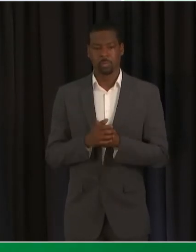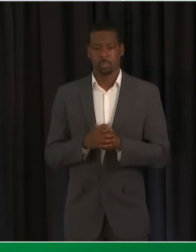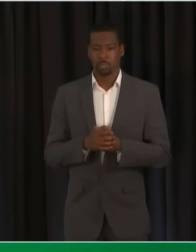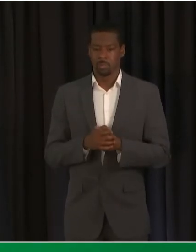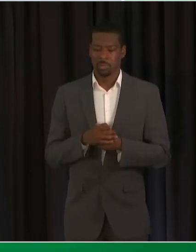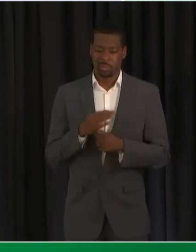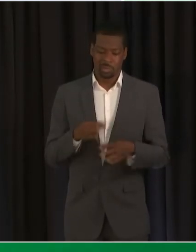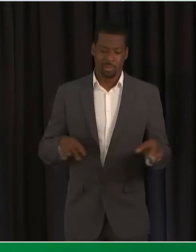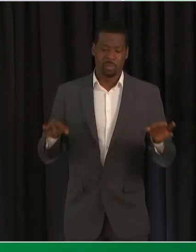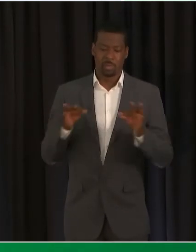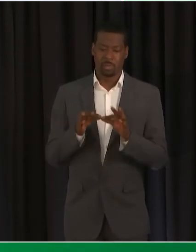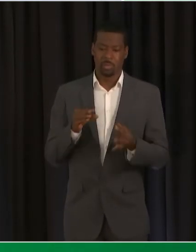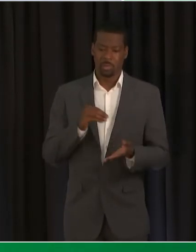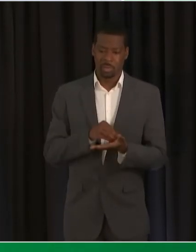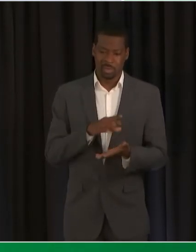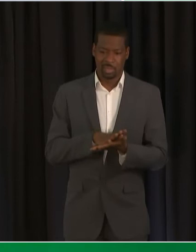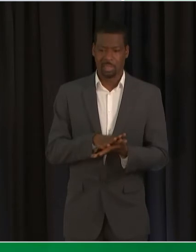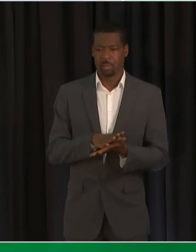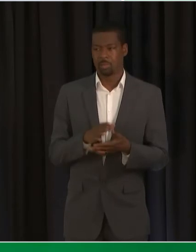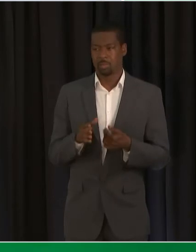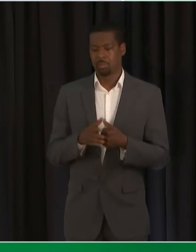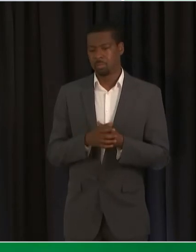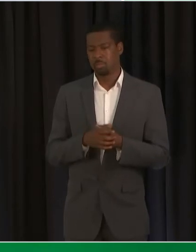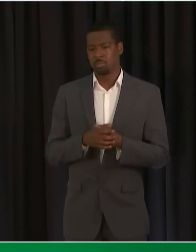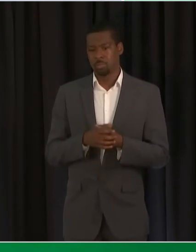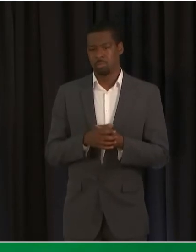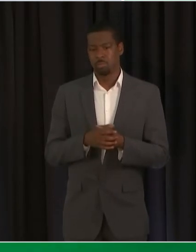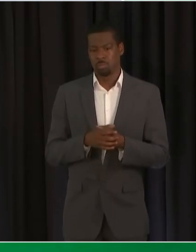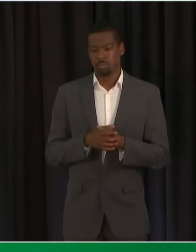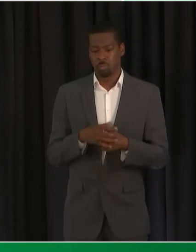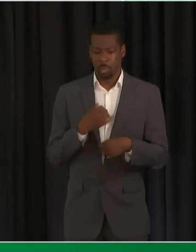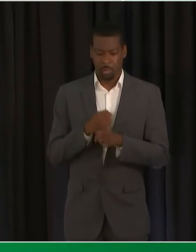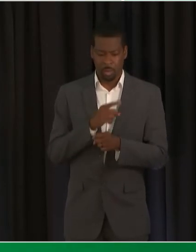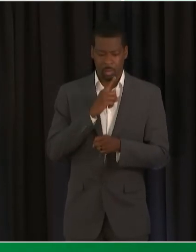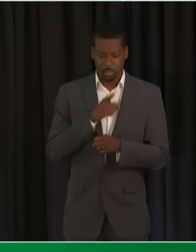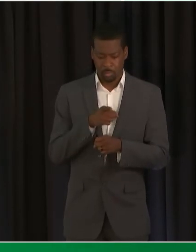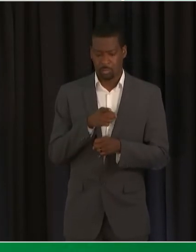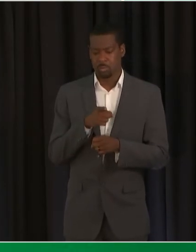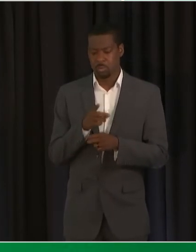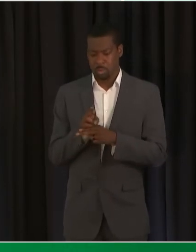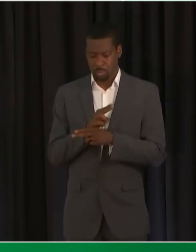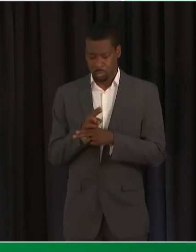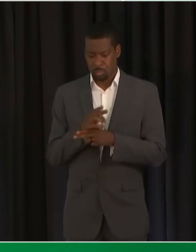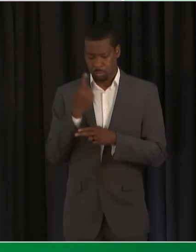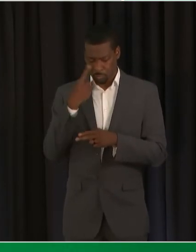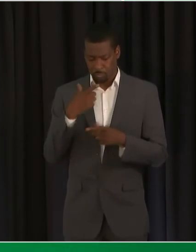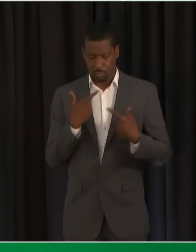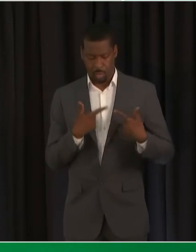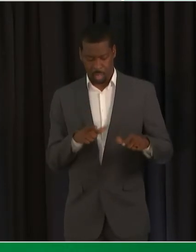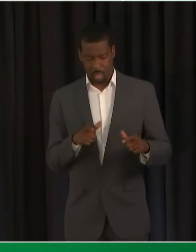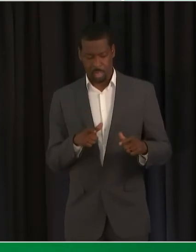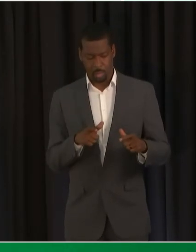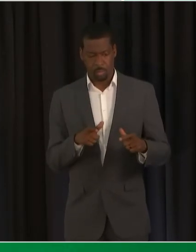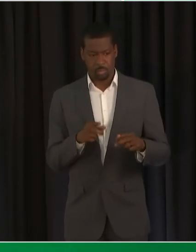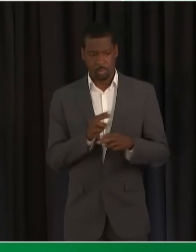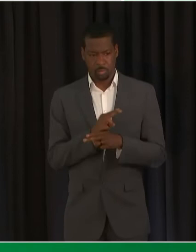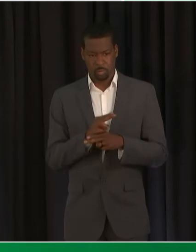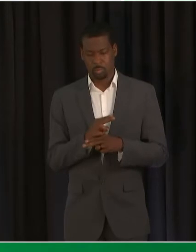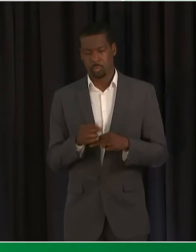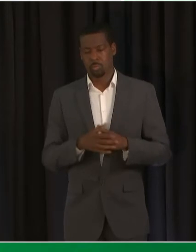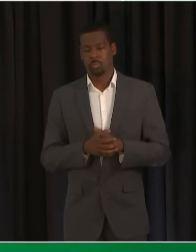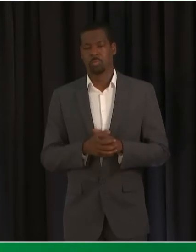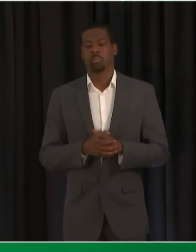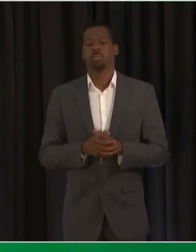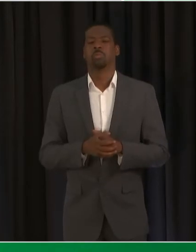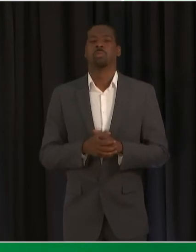too is about documentation, because even for our grant, we want to make sure that it is used by used within the allowable uses, right? So I